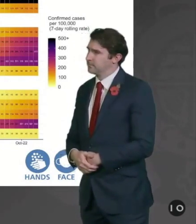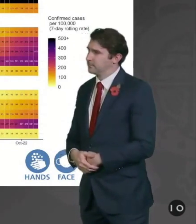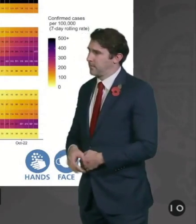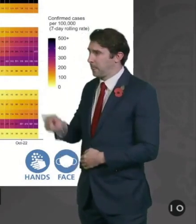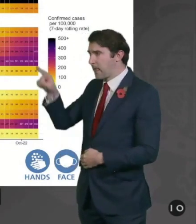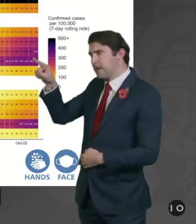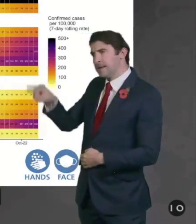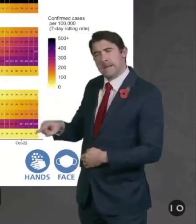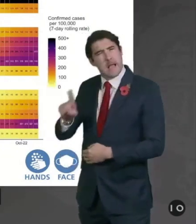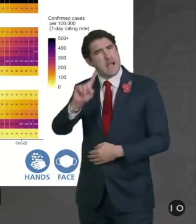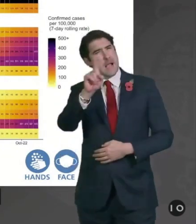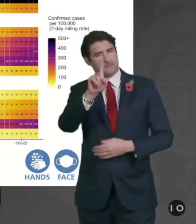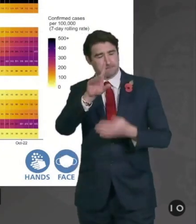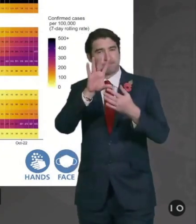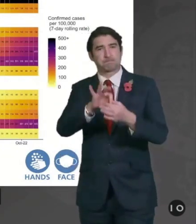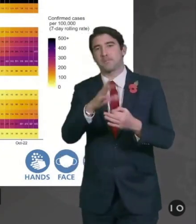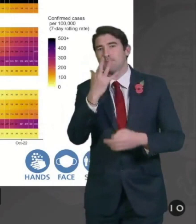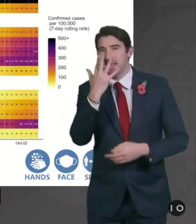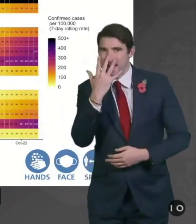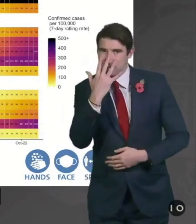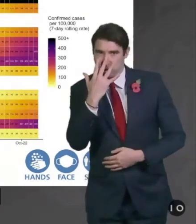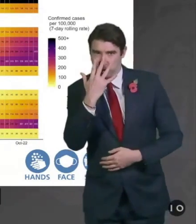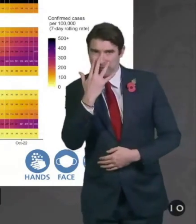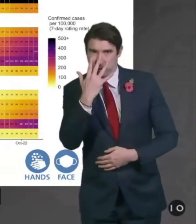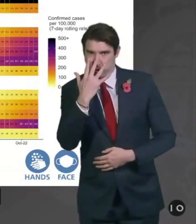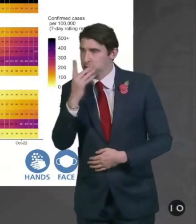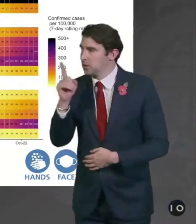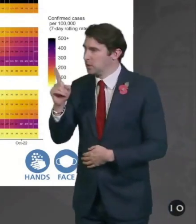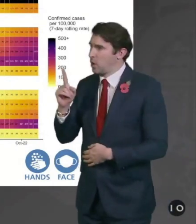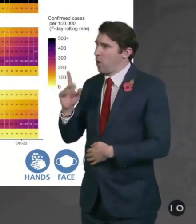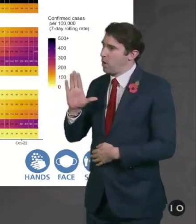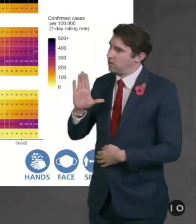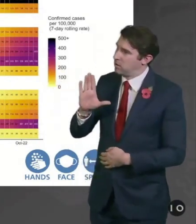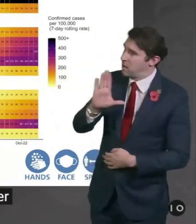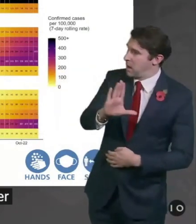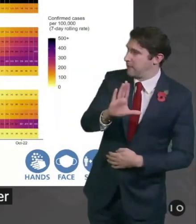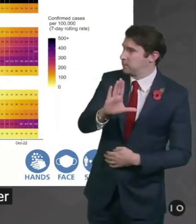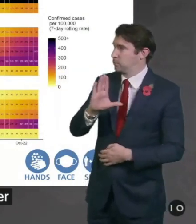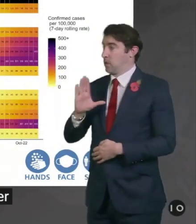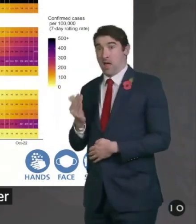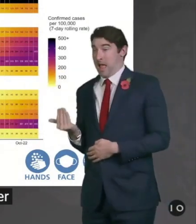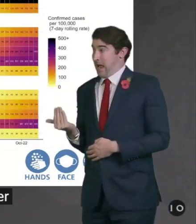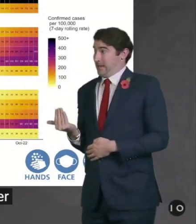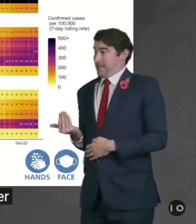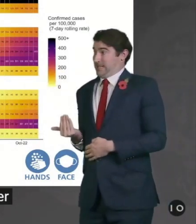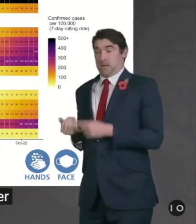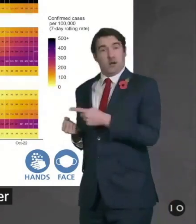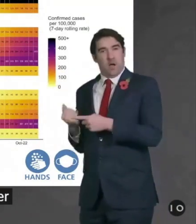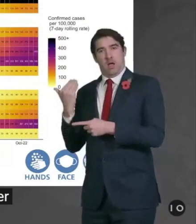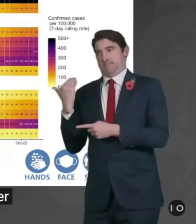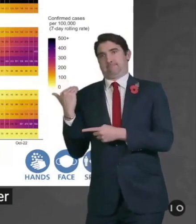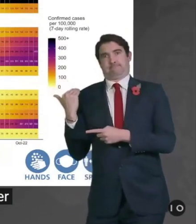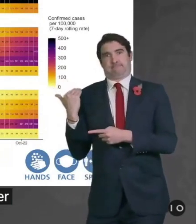right over time. So the right is the most recent, and from bottom, which is children under the age